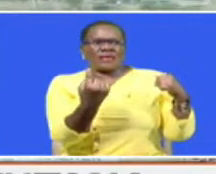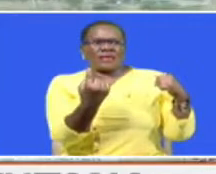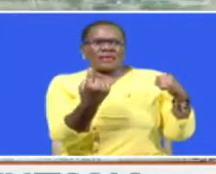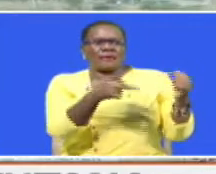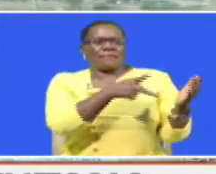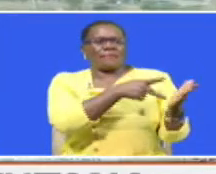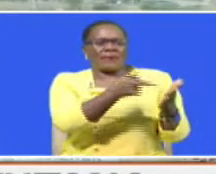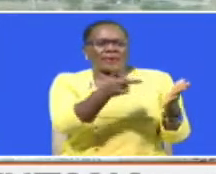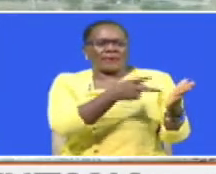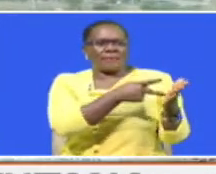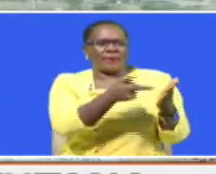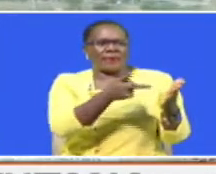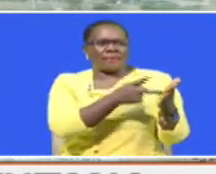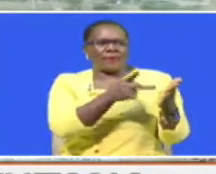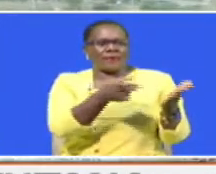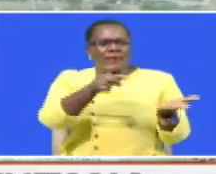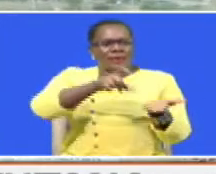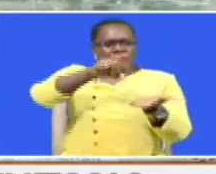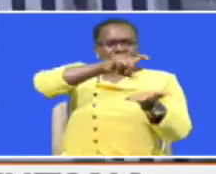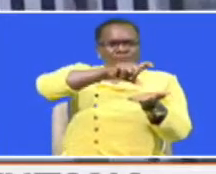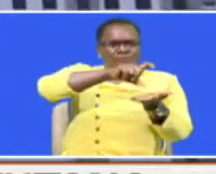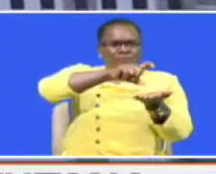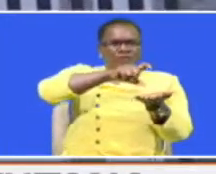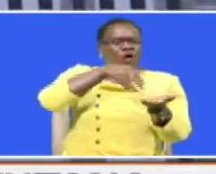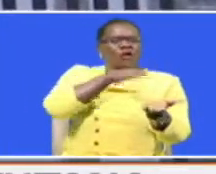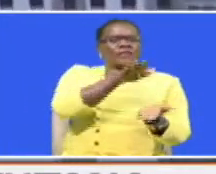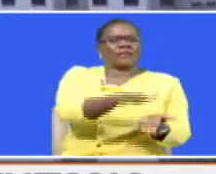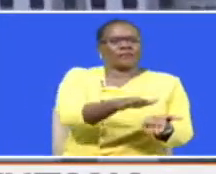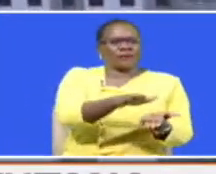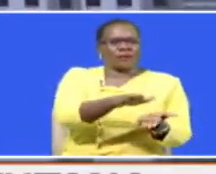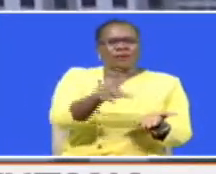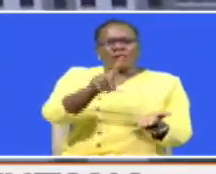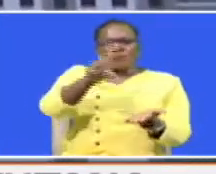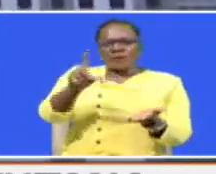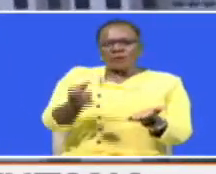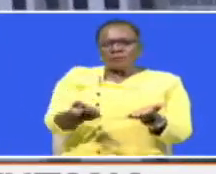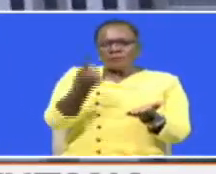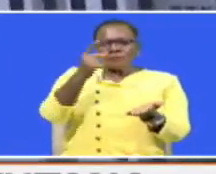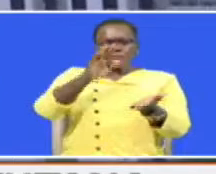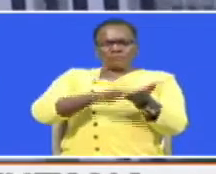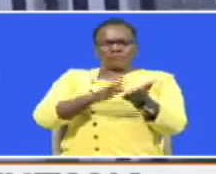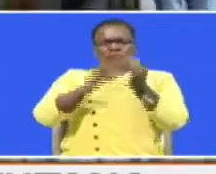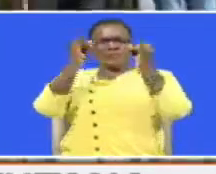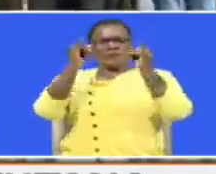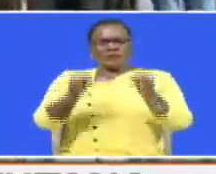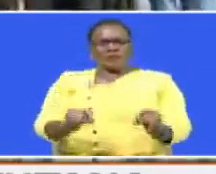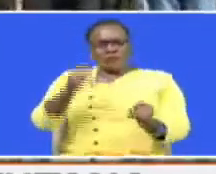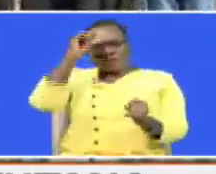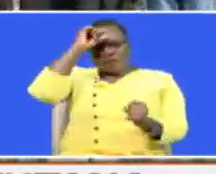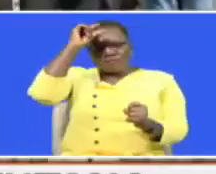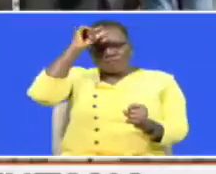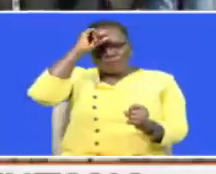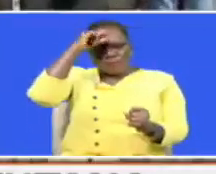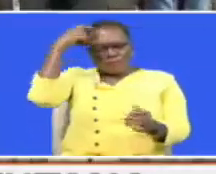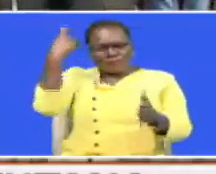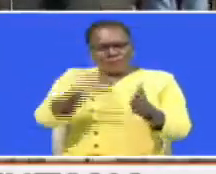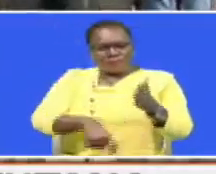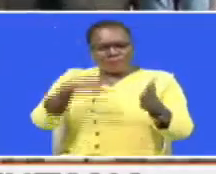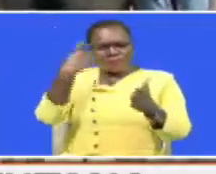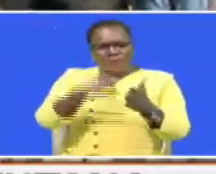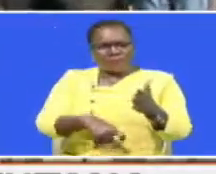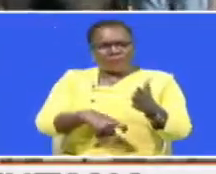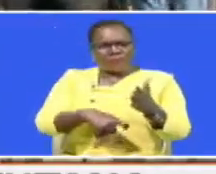kulipa ile interest, ile deposit. Waliibua maswali kuhusu mapendekezo mapya ya serikali ya kuwatoza